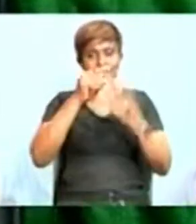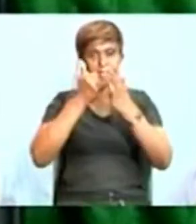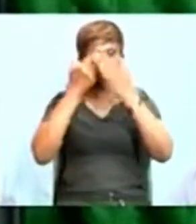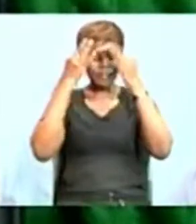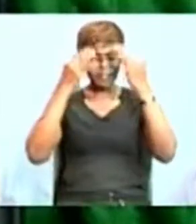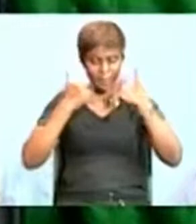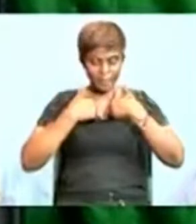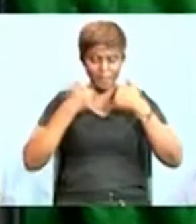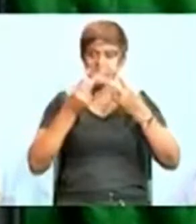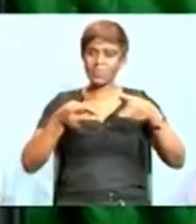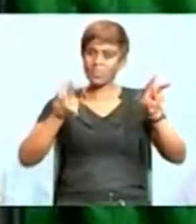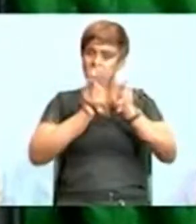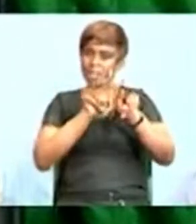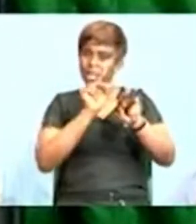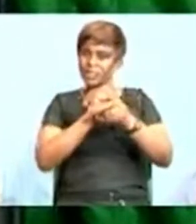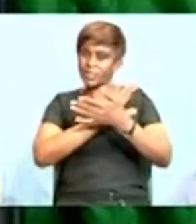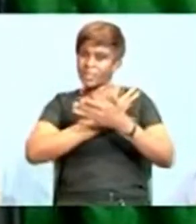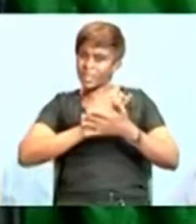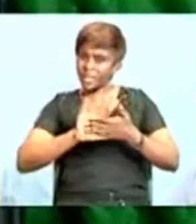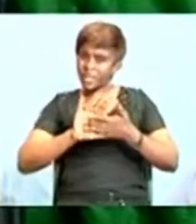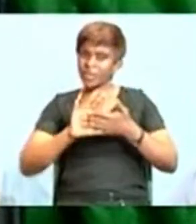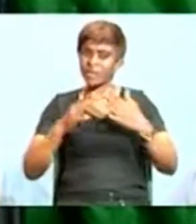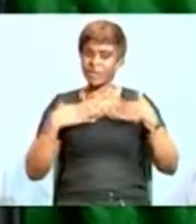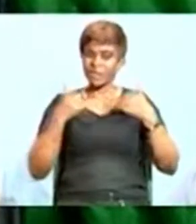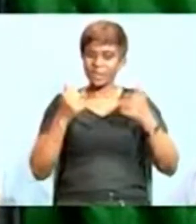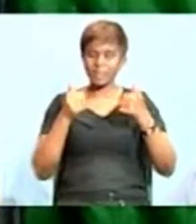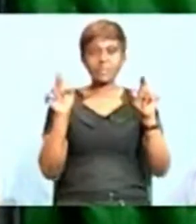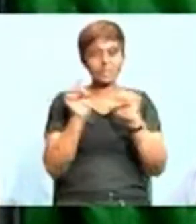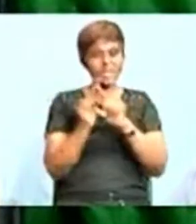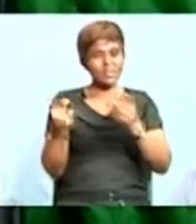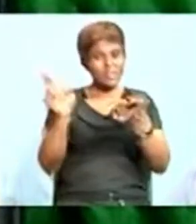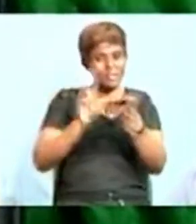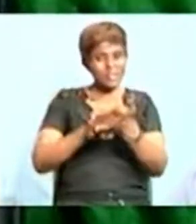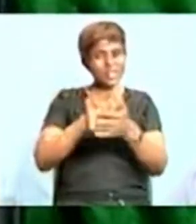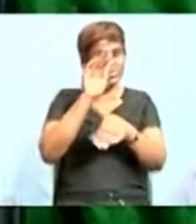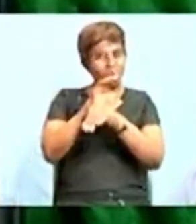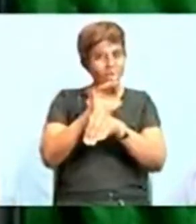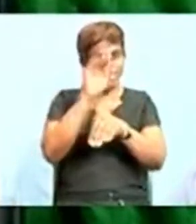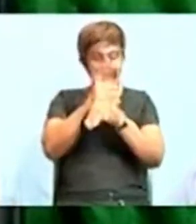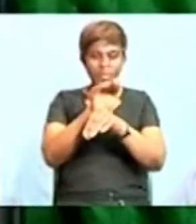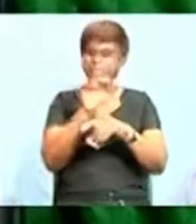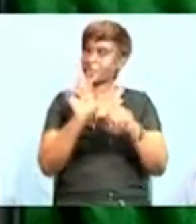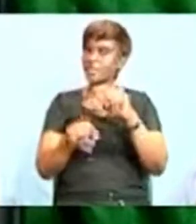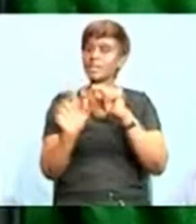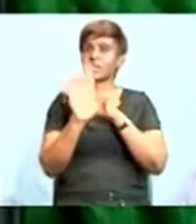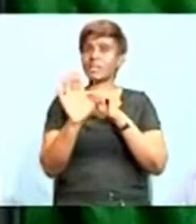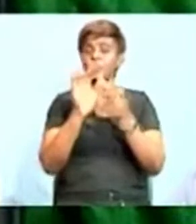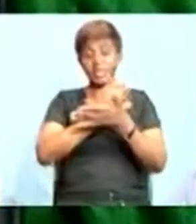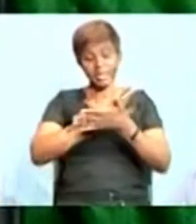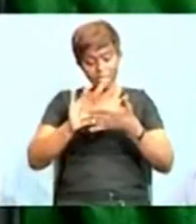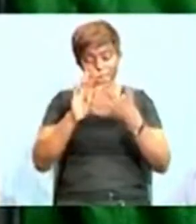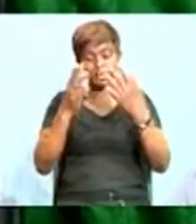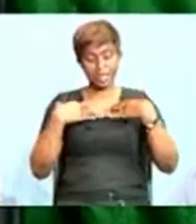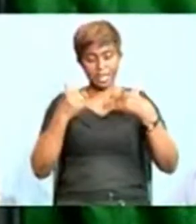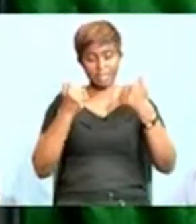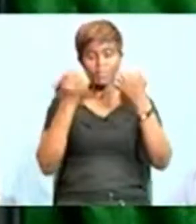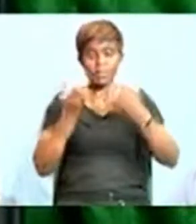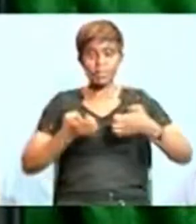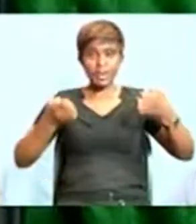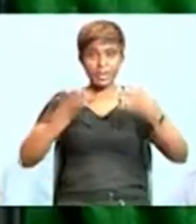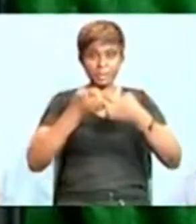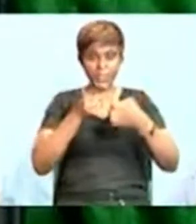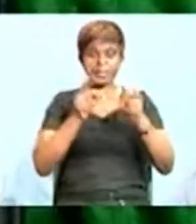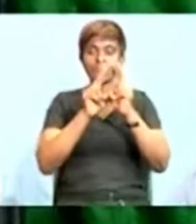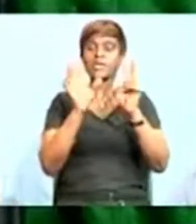the value of cleanliness to health cannot be overemphasized. A clean and healthy environment